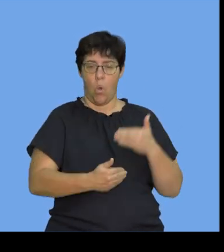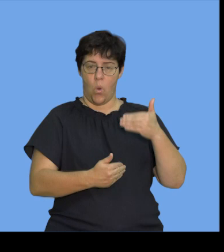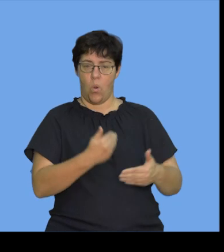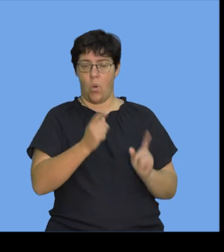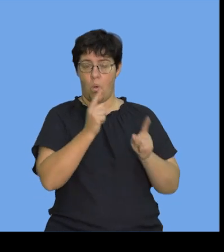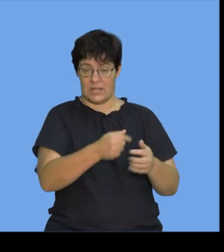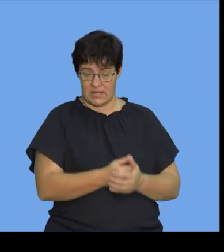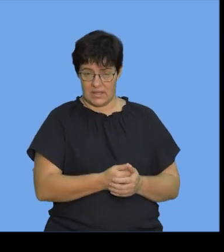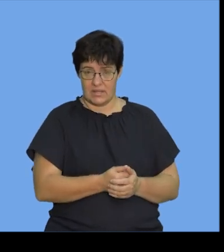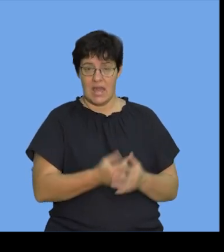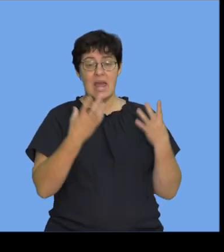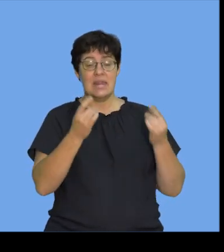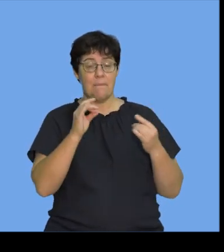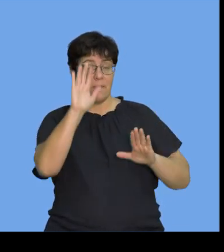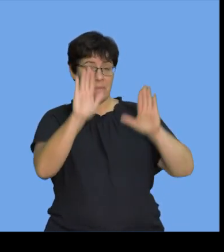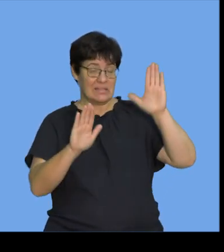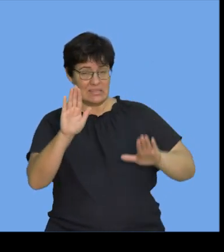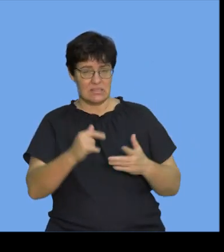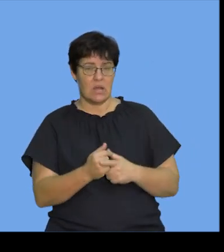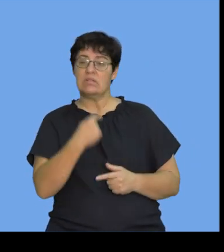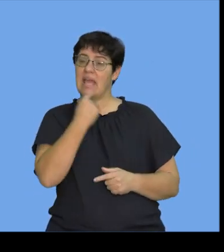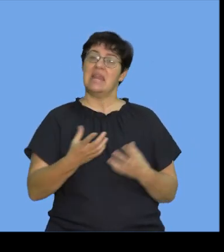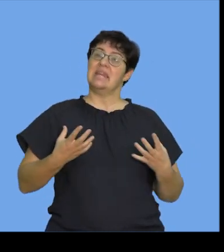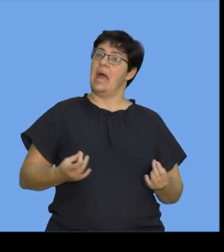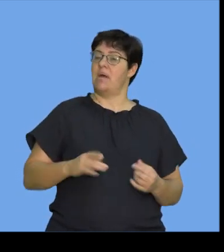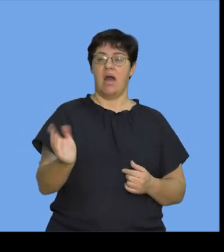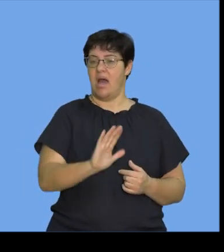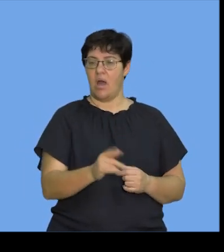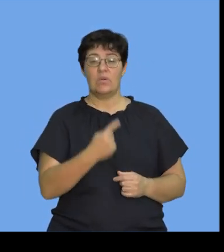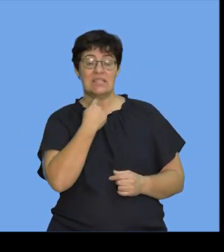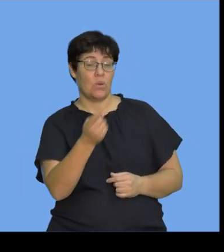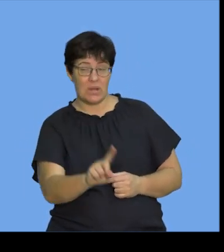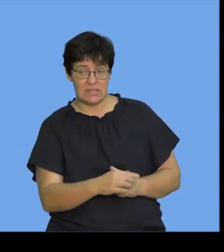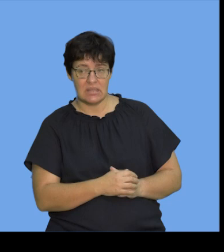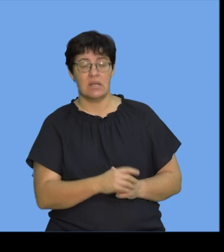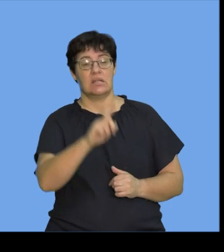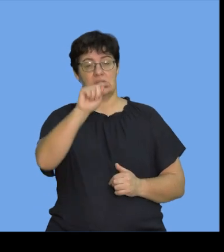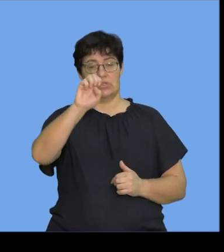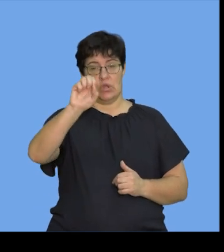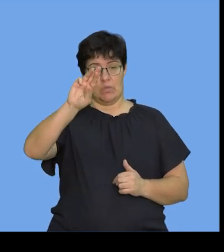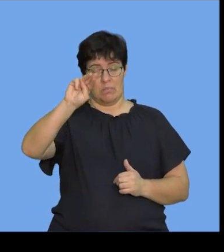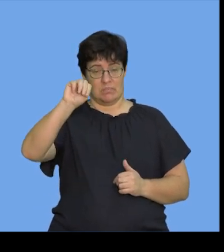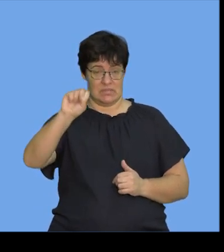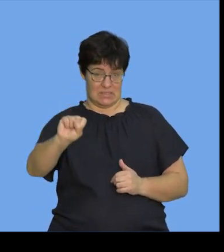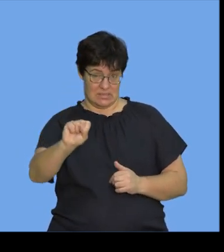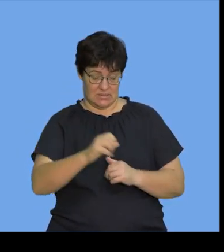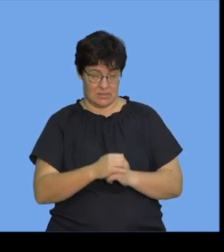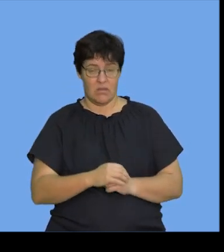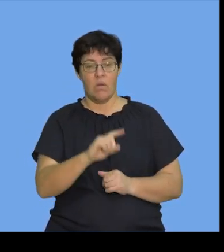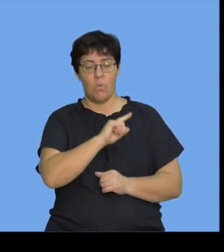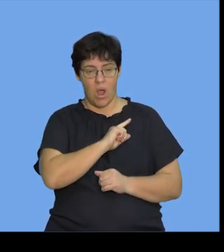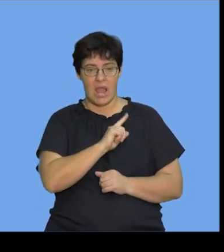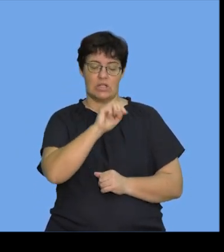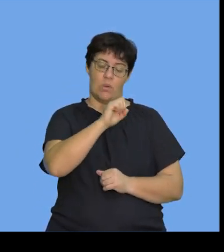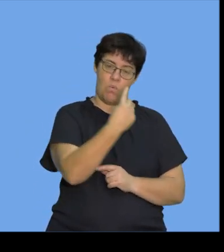Under number patterns, we're not really going to call them numbers. Instead, we are going to call them terms, right? Because I'm going to say